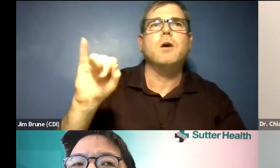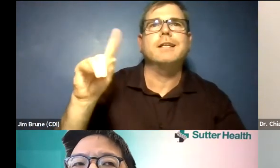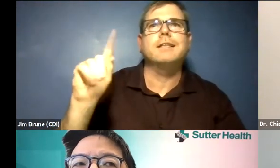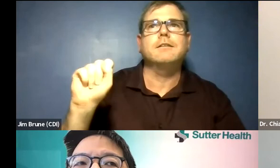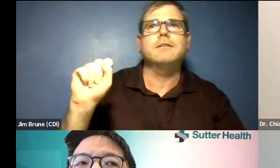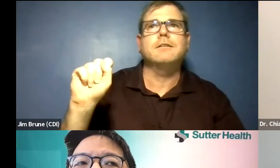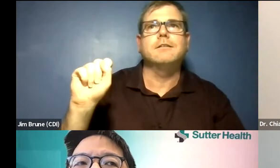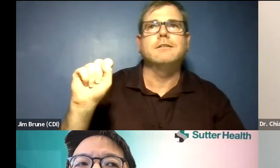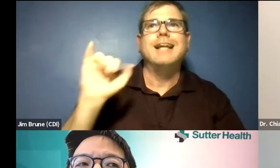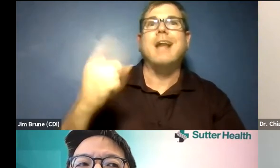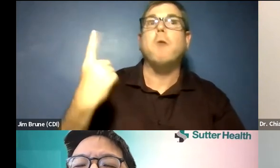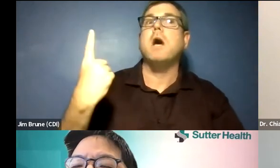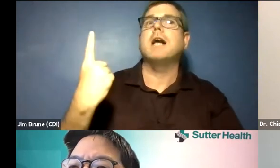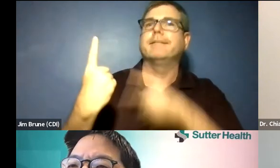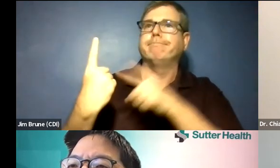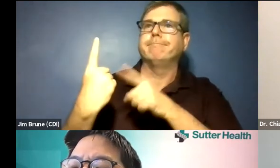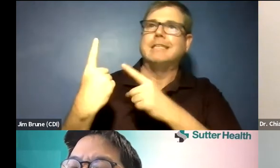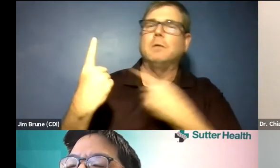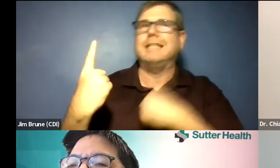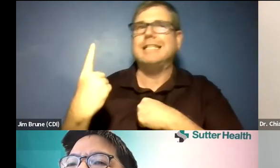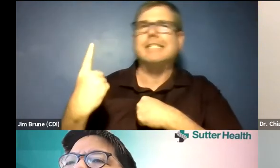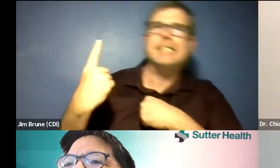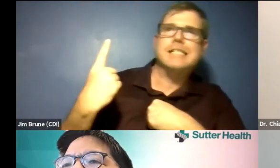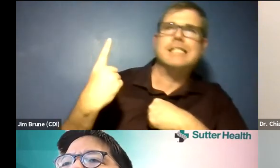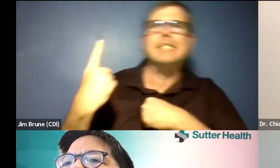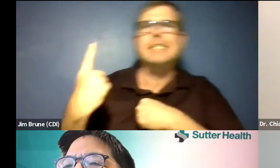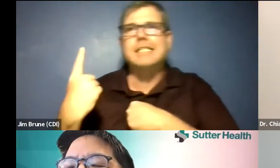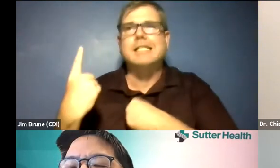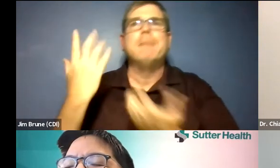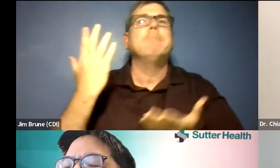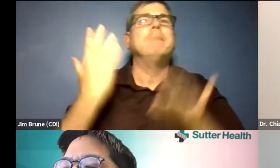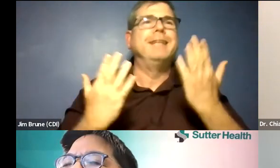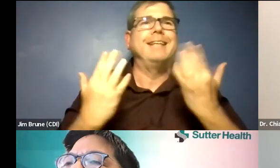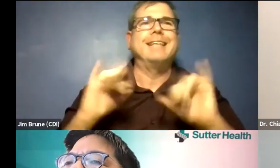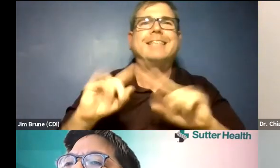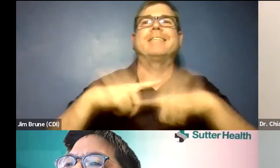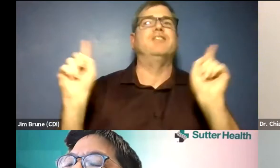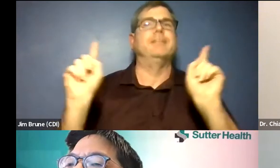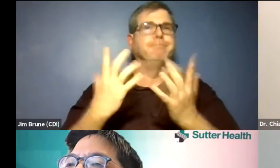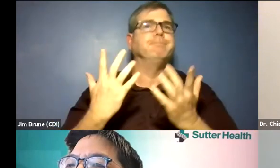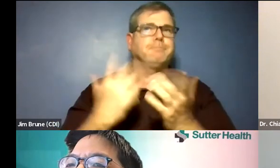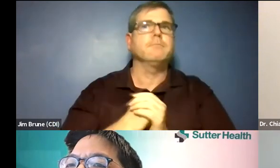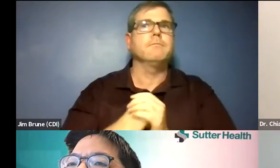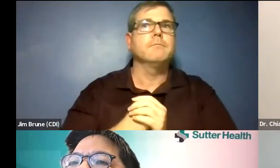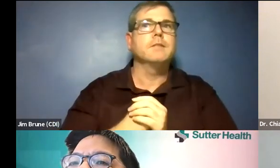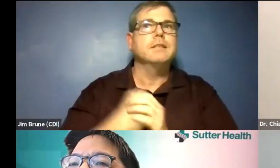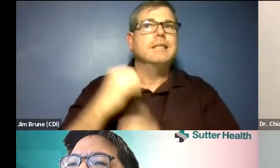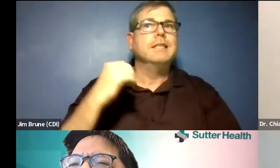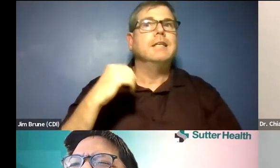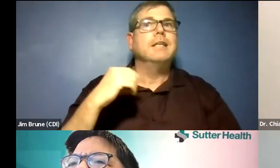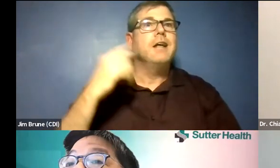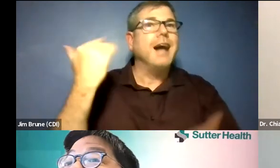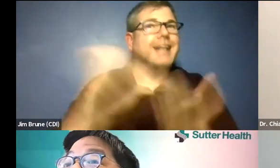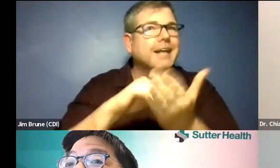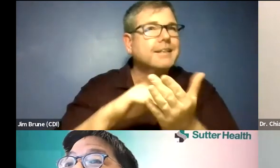is that may be different. But again, if you're in that situation, talk with your doctor about that.